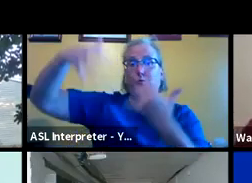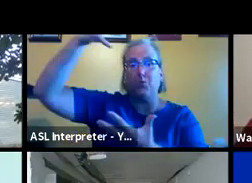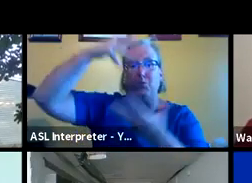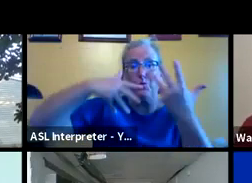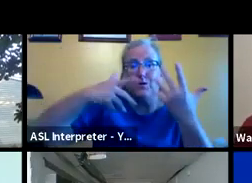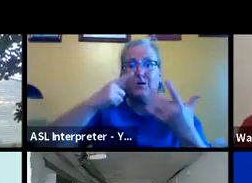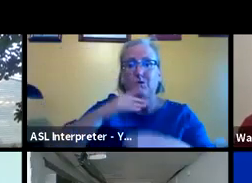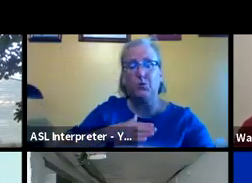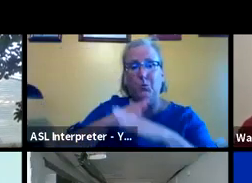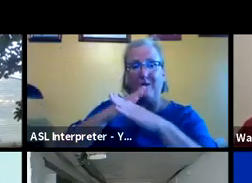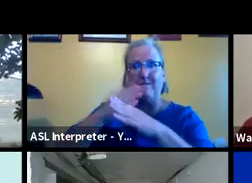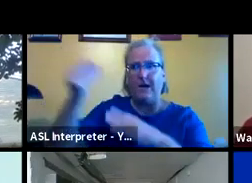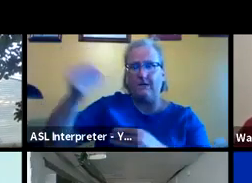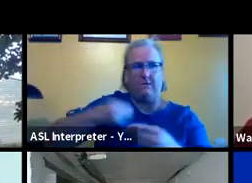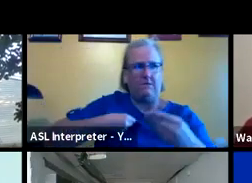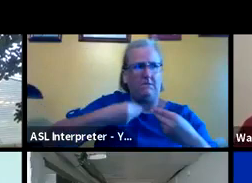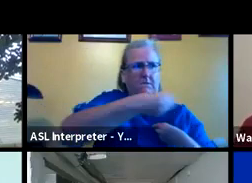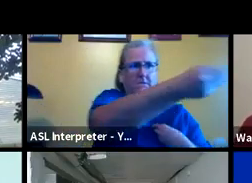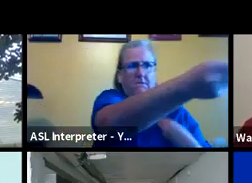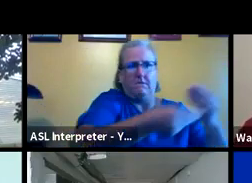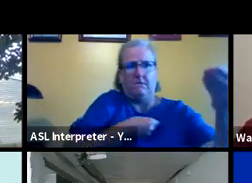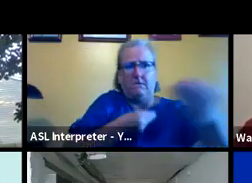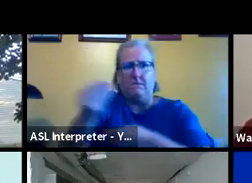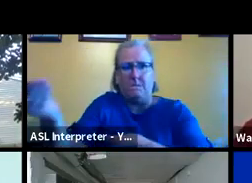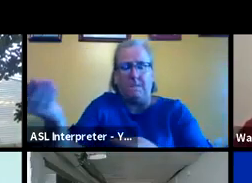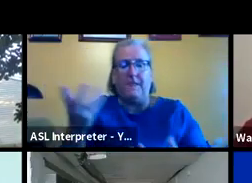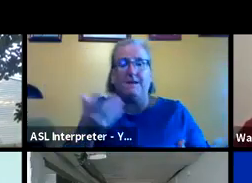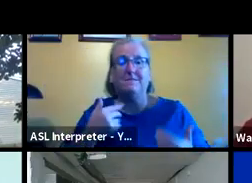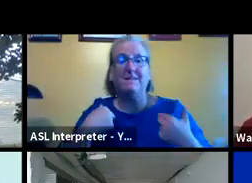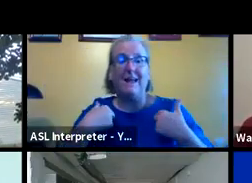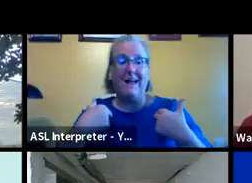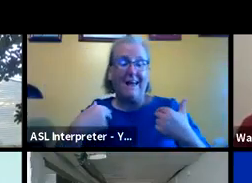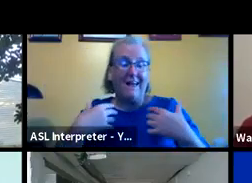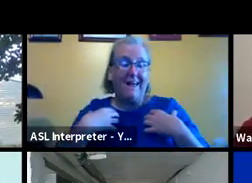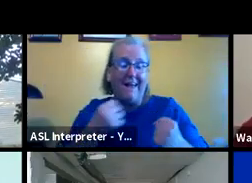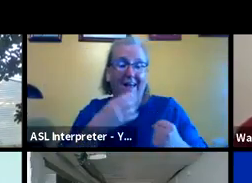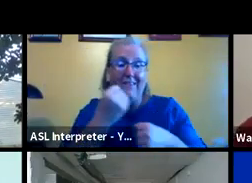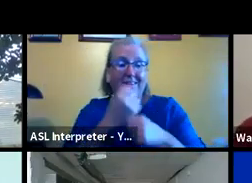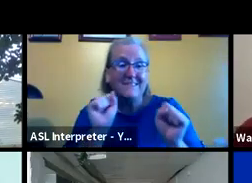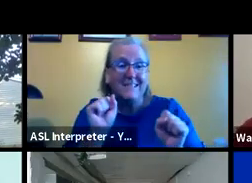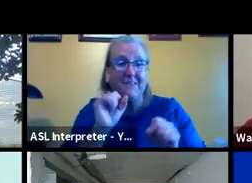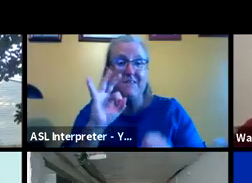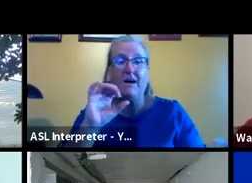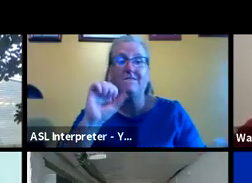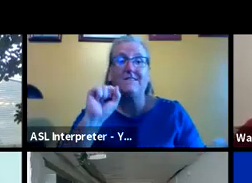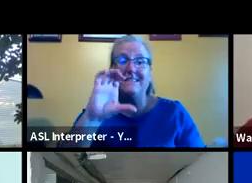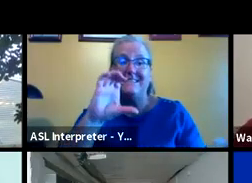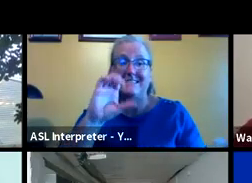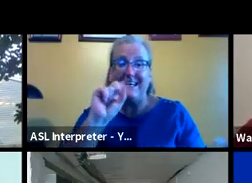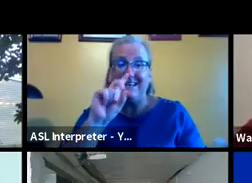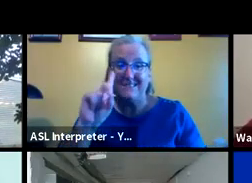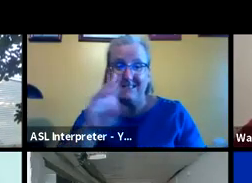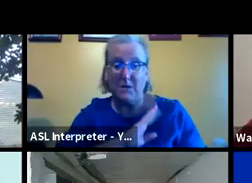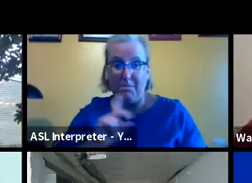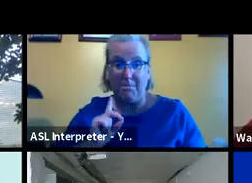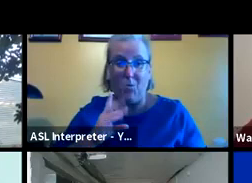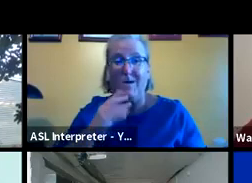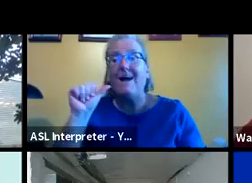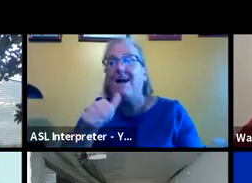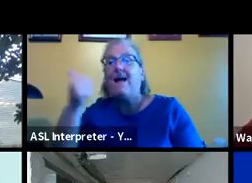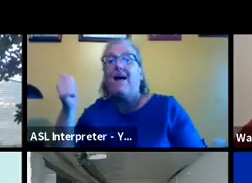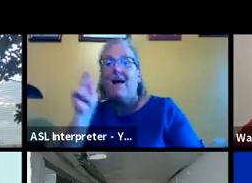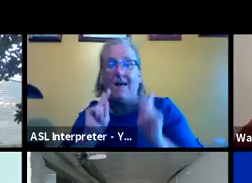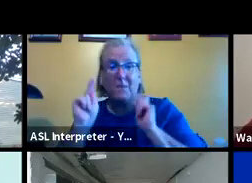of the coronavirus. The health and safety of members of the CSD board and other personnel needed to